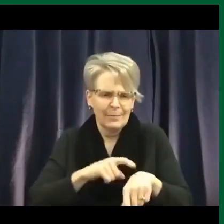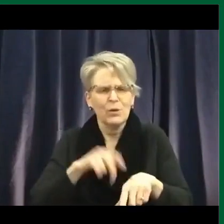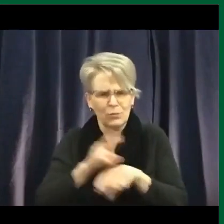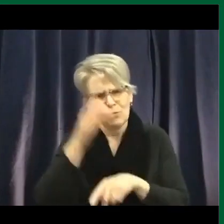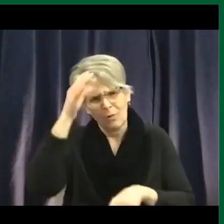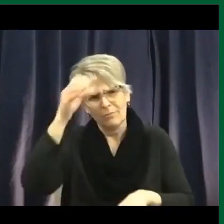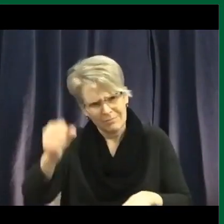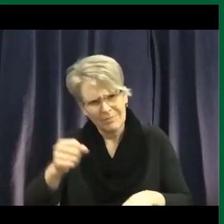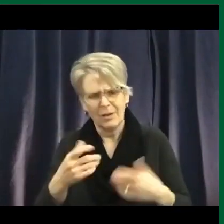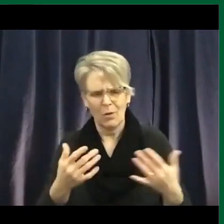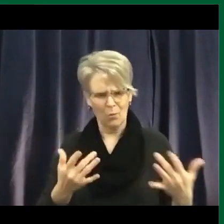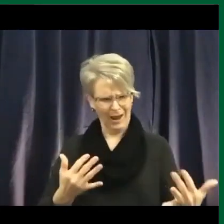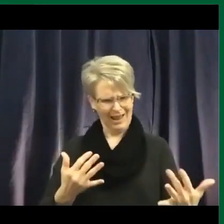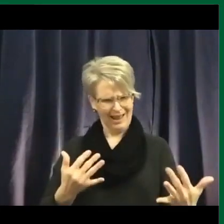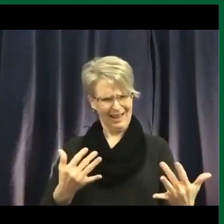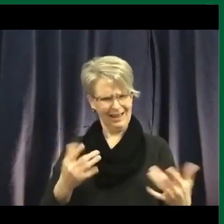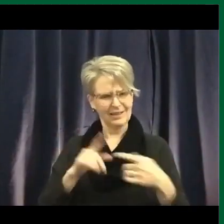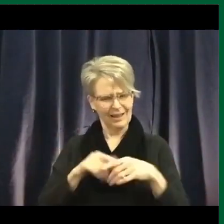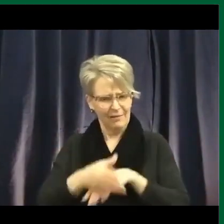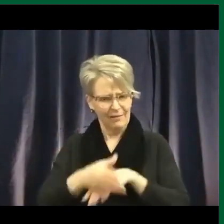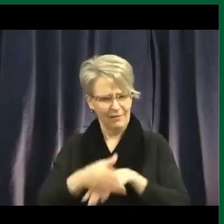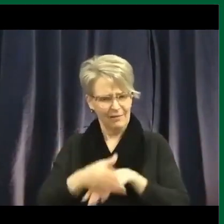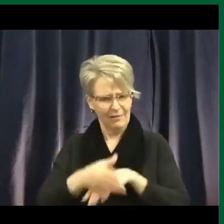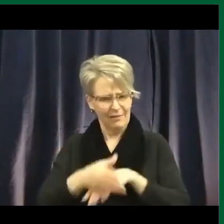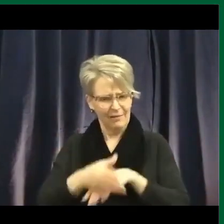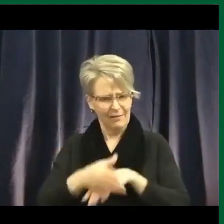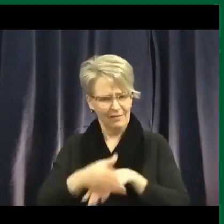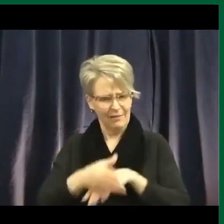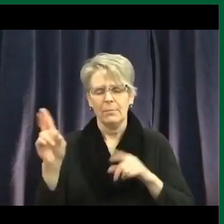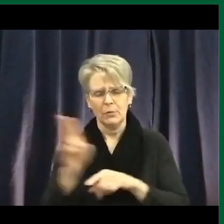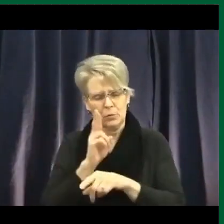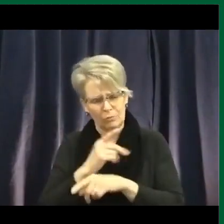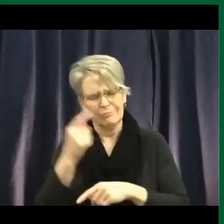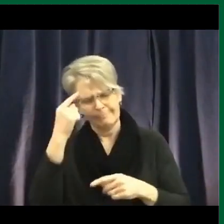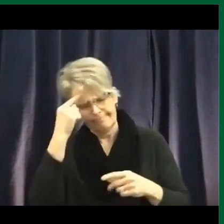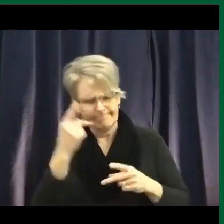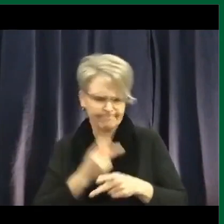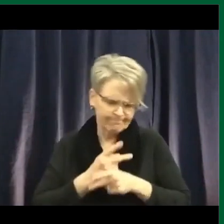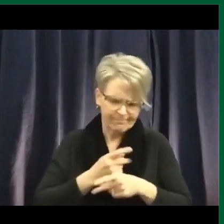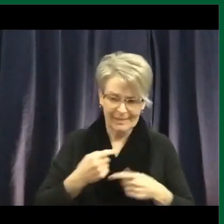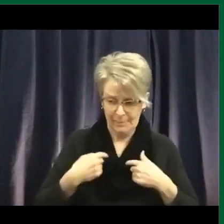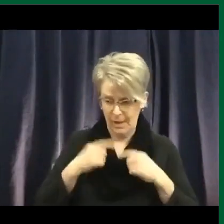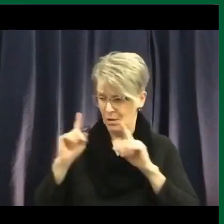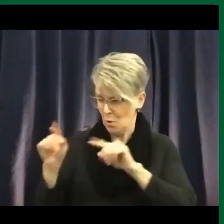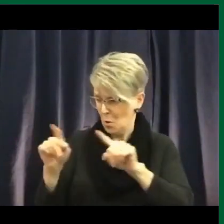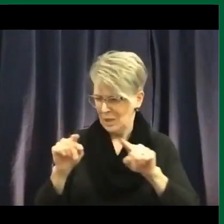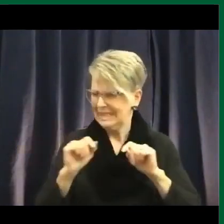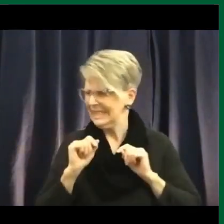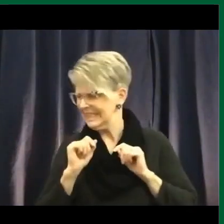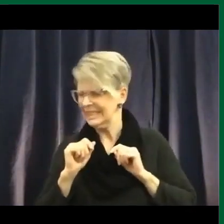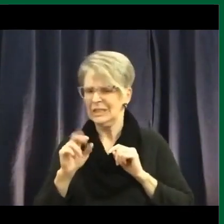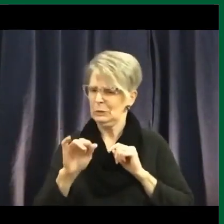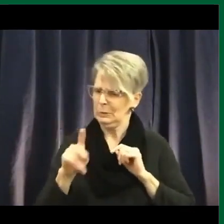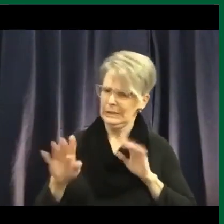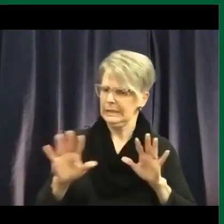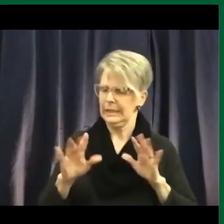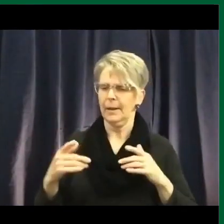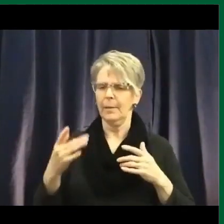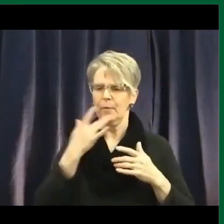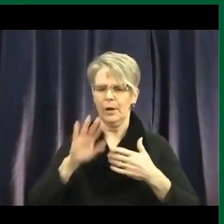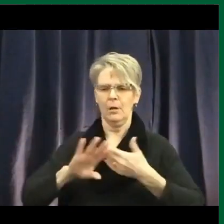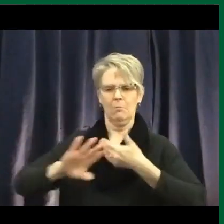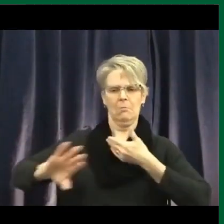weeks out. And then cautiously think about how much you can expose yourself. But certainly till such time, when all of